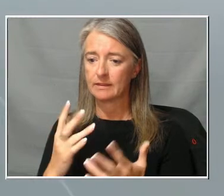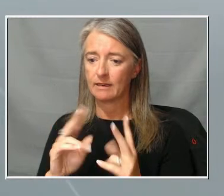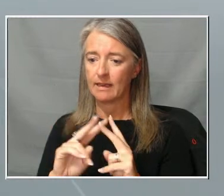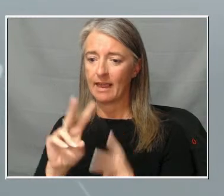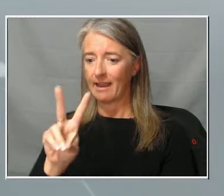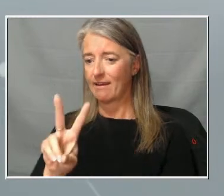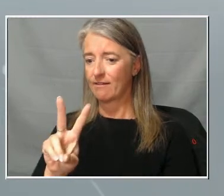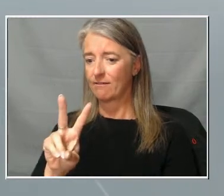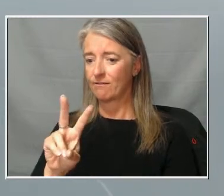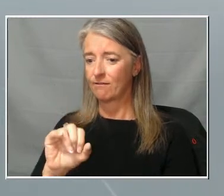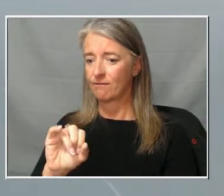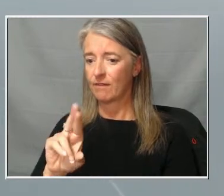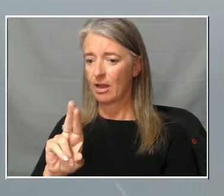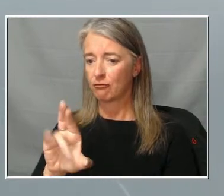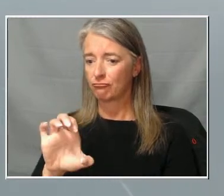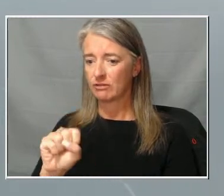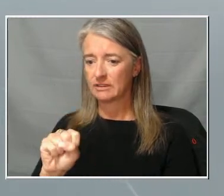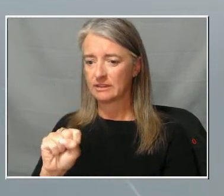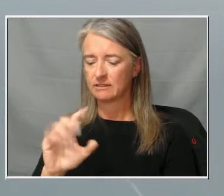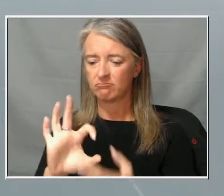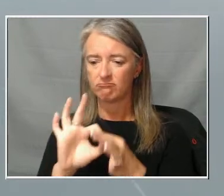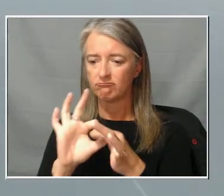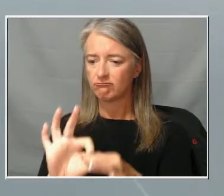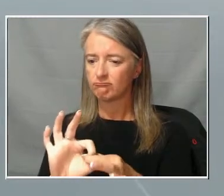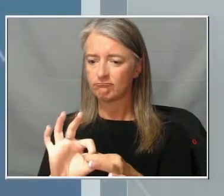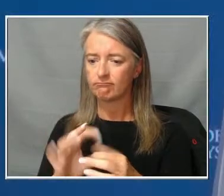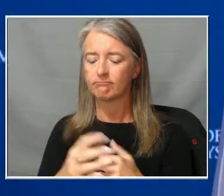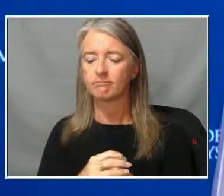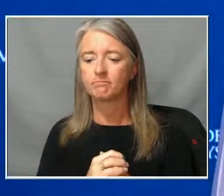What can you tell us? Yeah, so I think we have